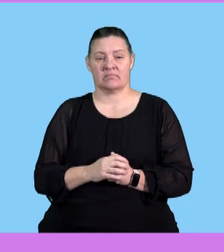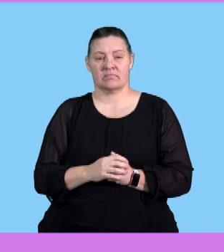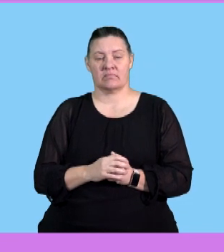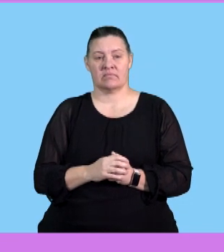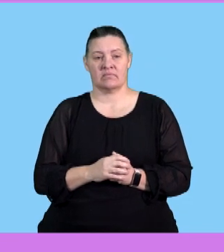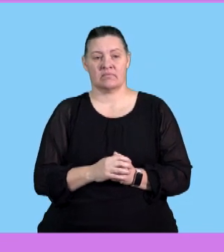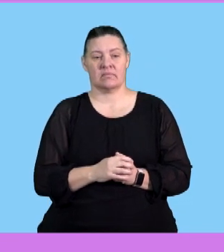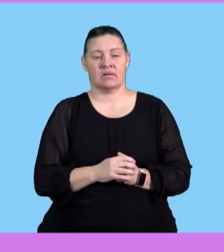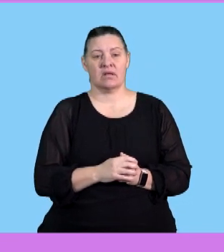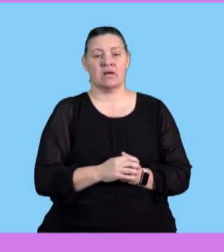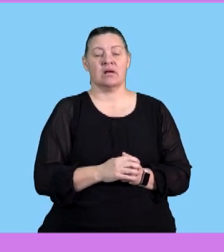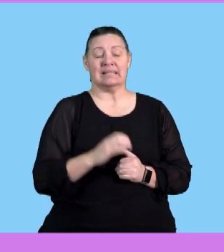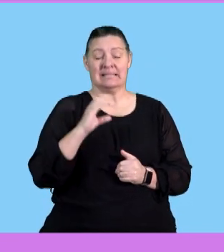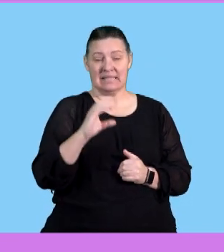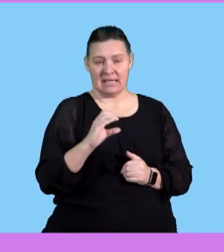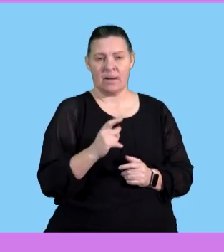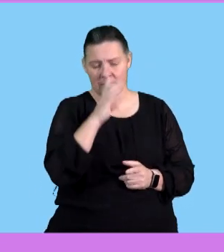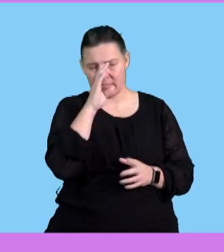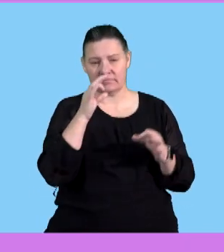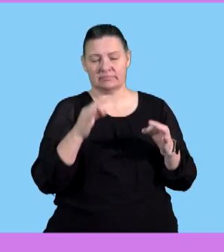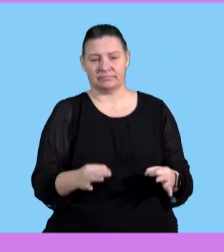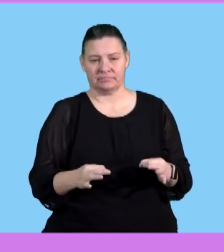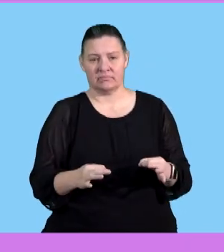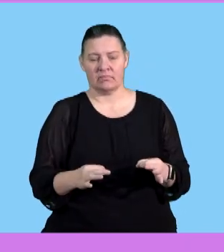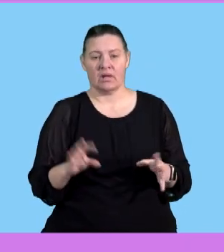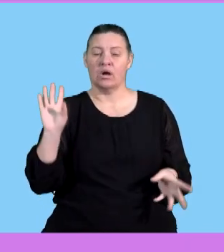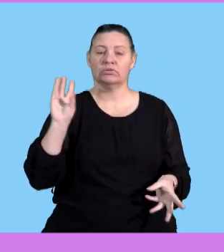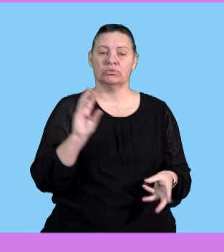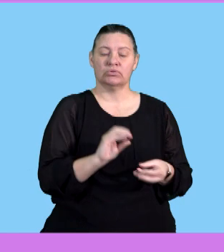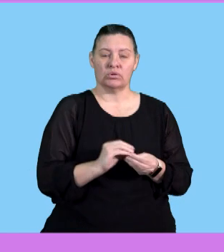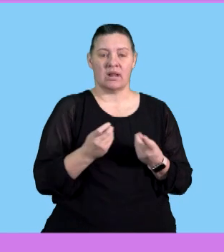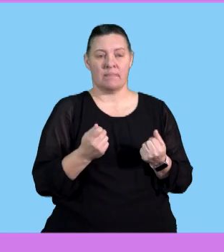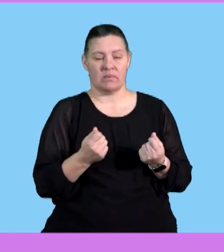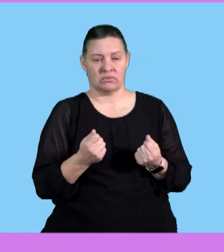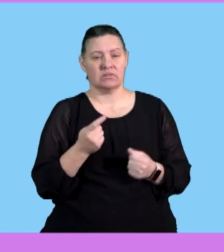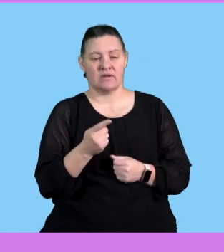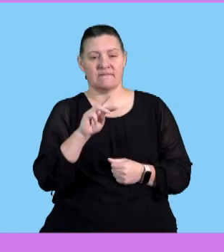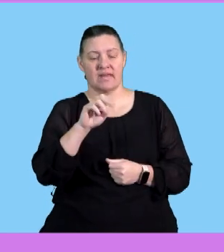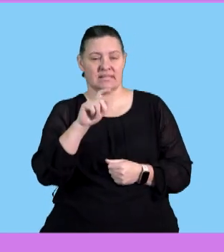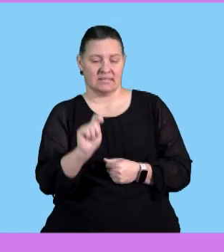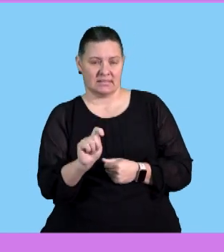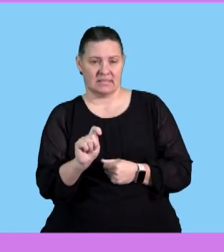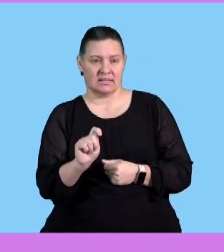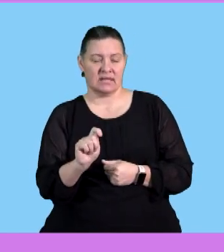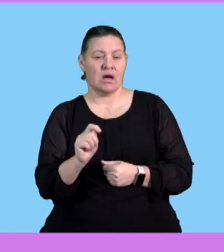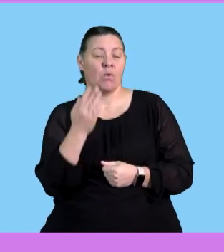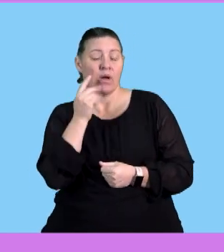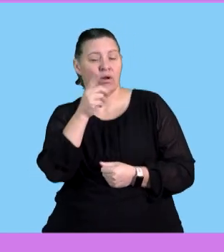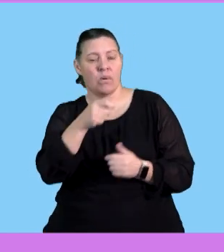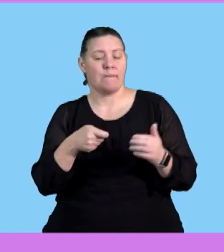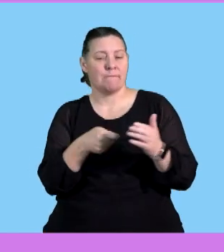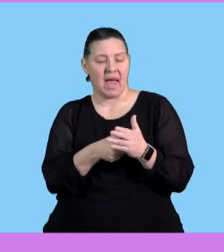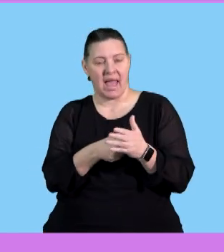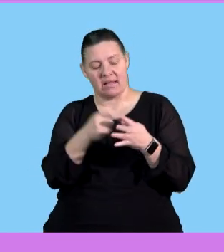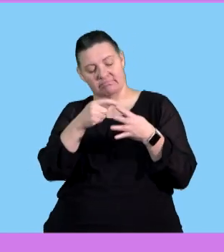Right. Number 3 or number C, 3C, it says determine the total amount of